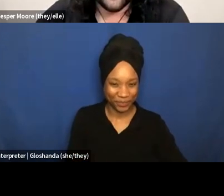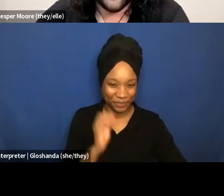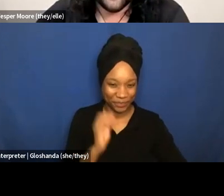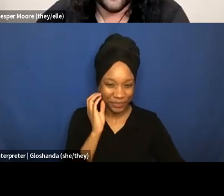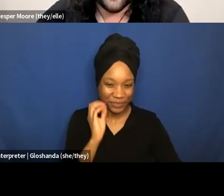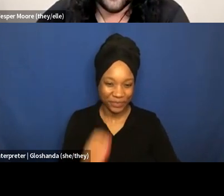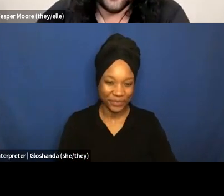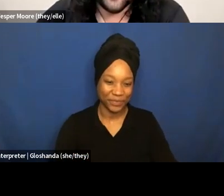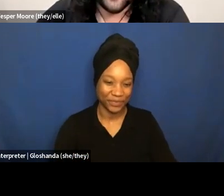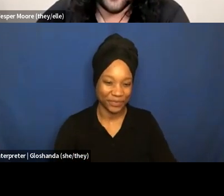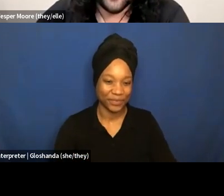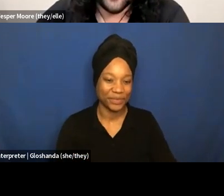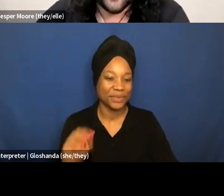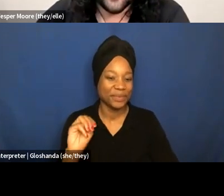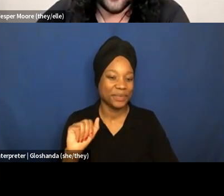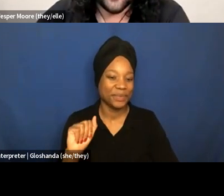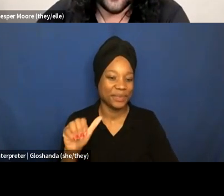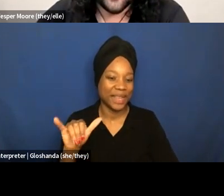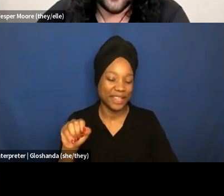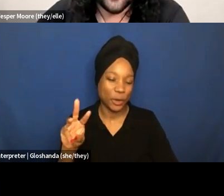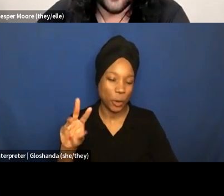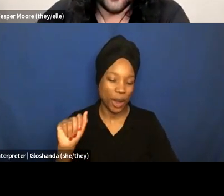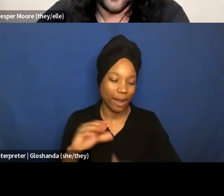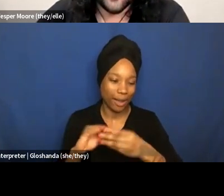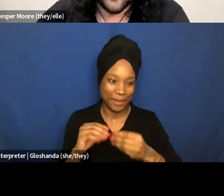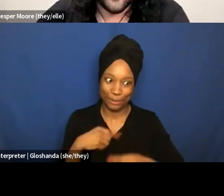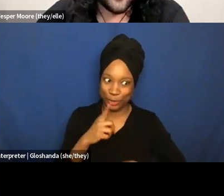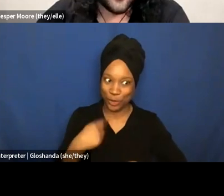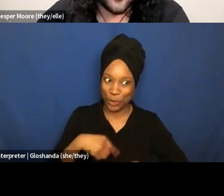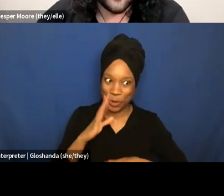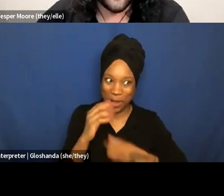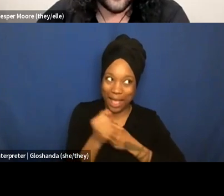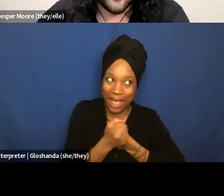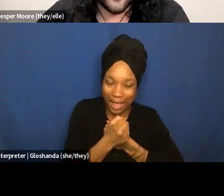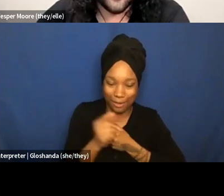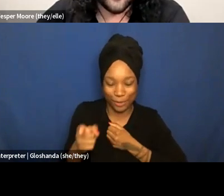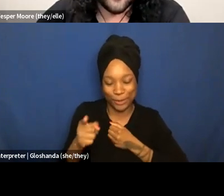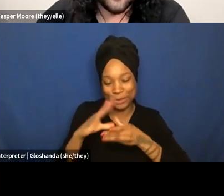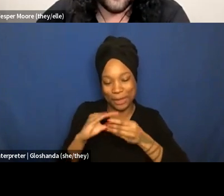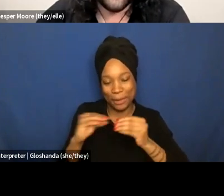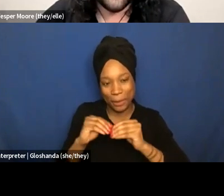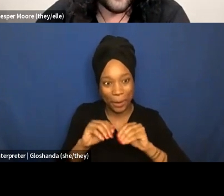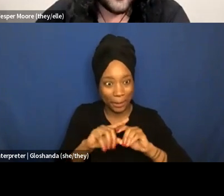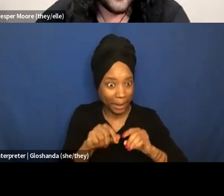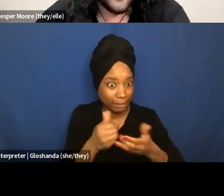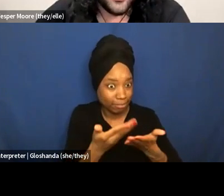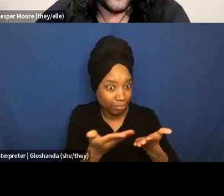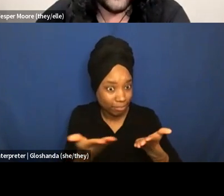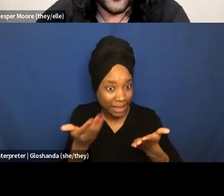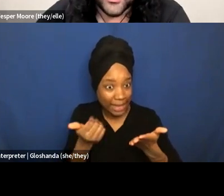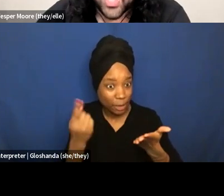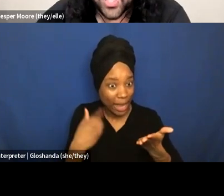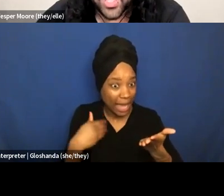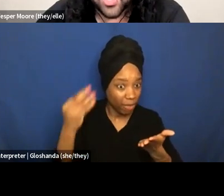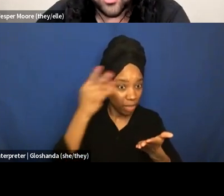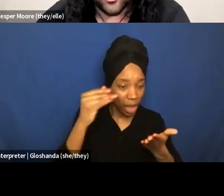And I'm sure we would all love hearing you say more. Does anyone have a thought, a comment? I do